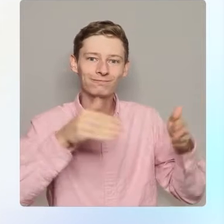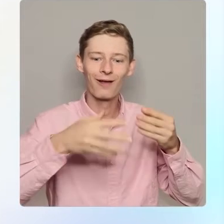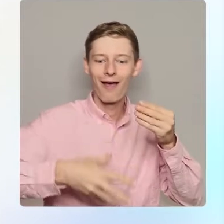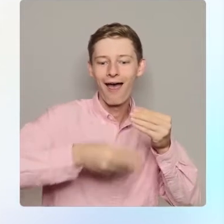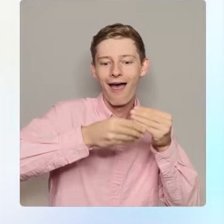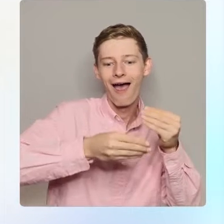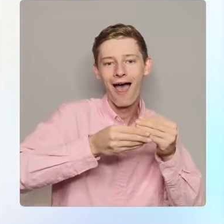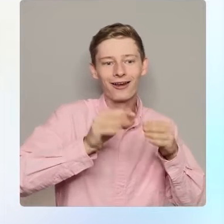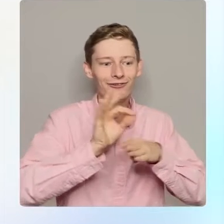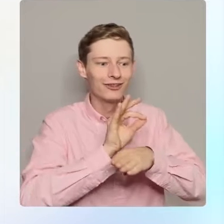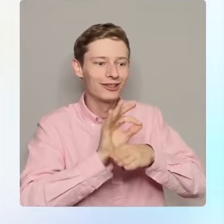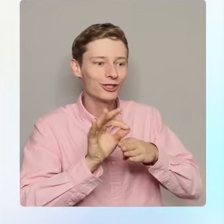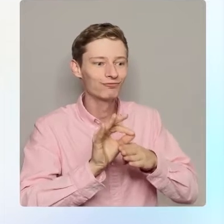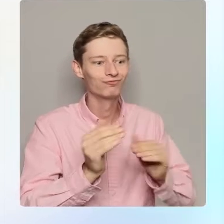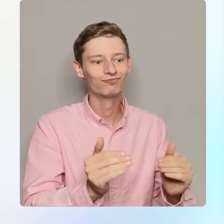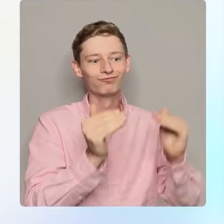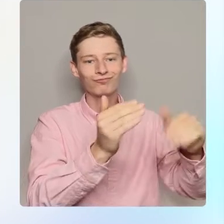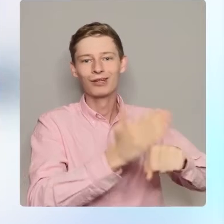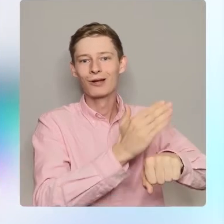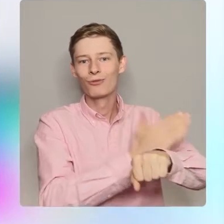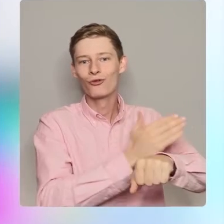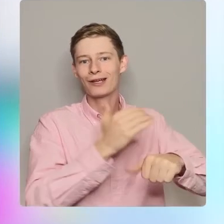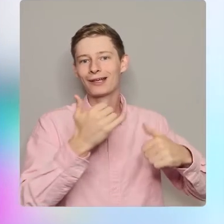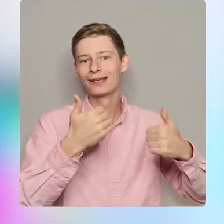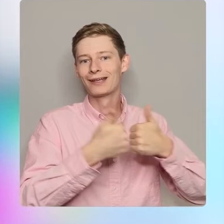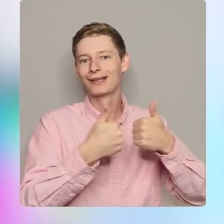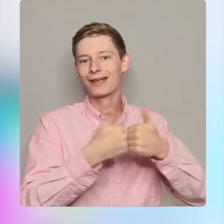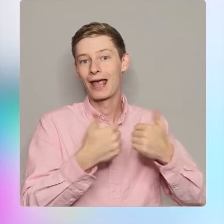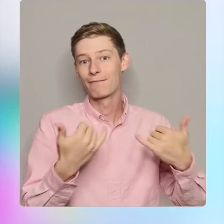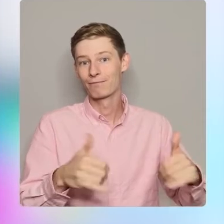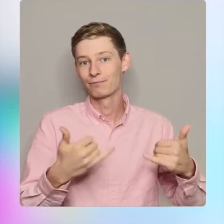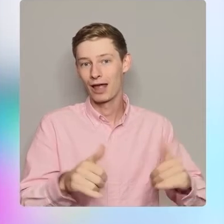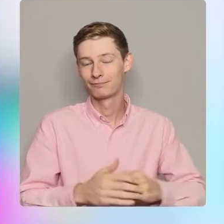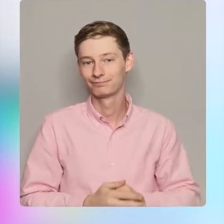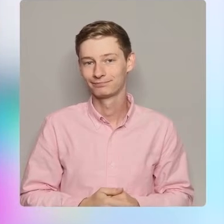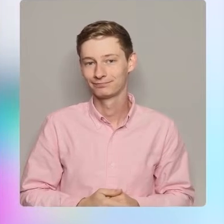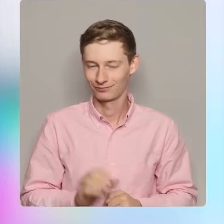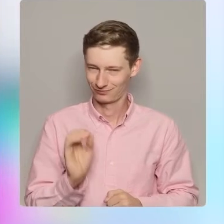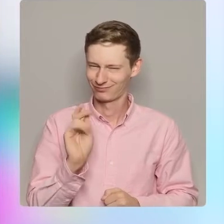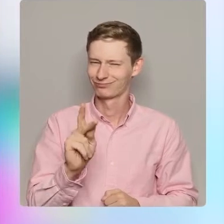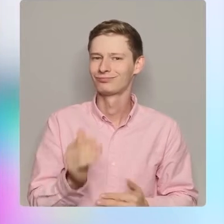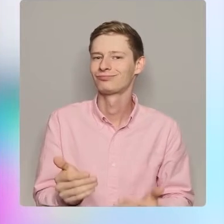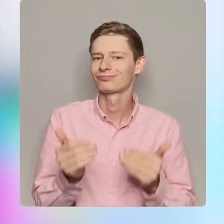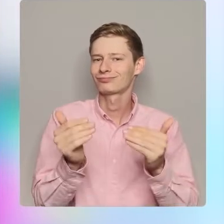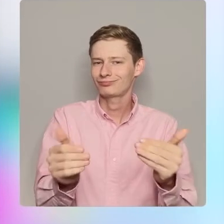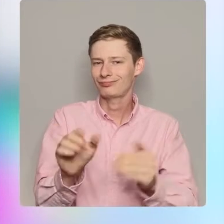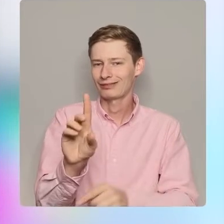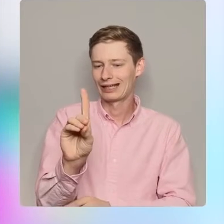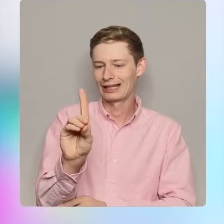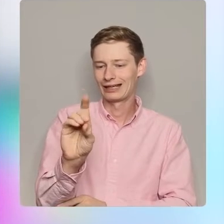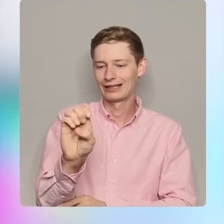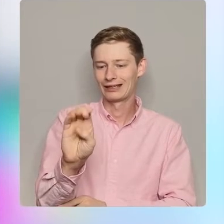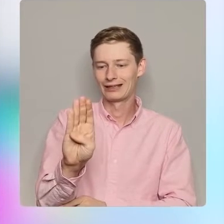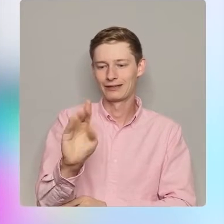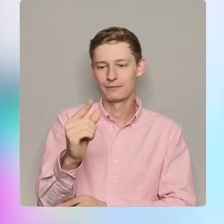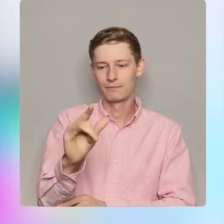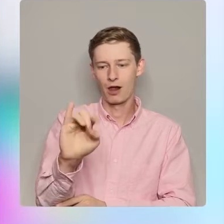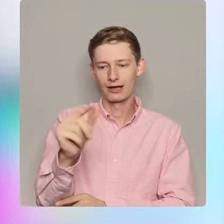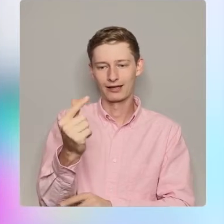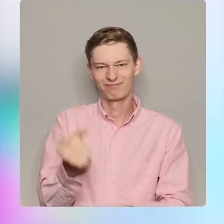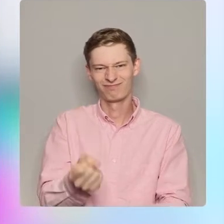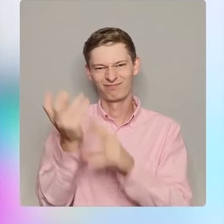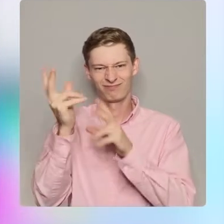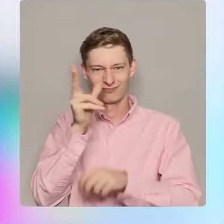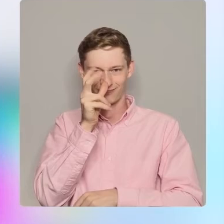Please use these enhancements to reduce build time. You'll be able to spend less time in the edit, build, test loop